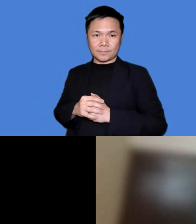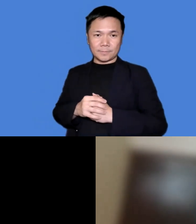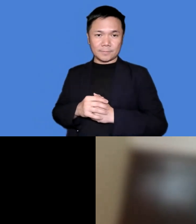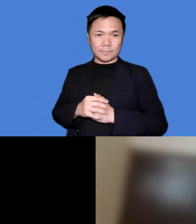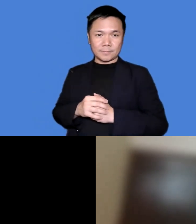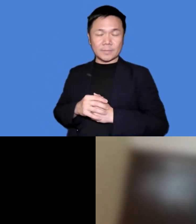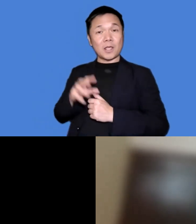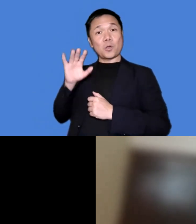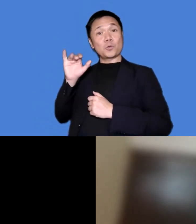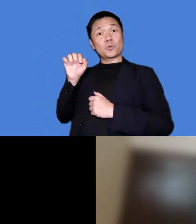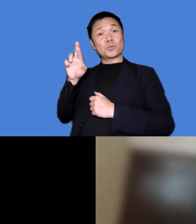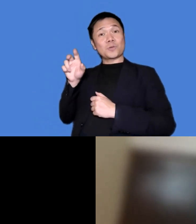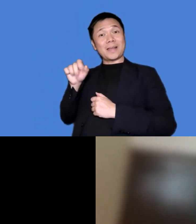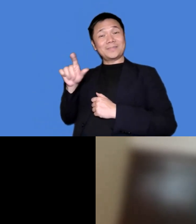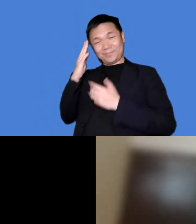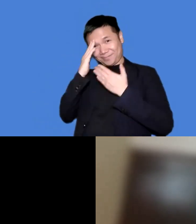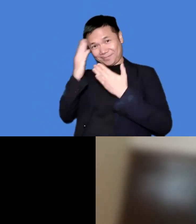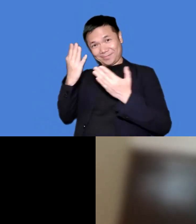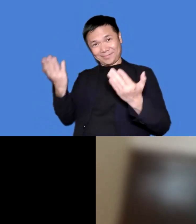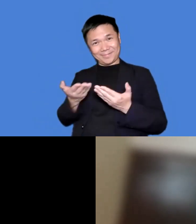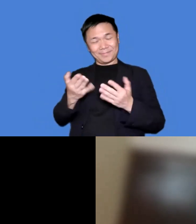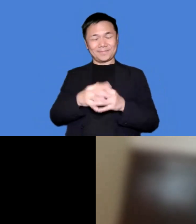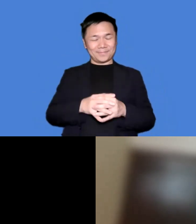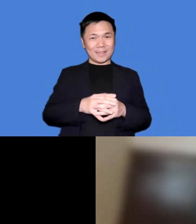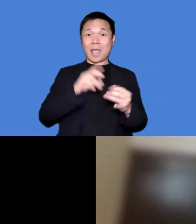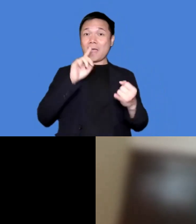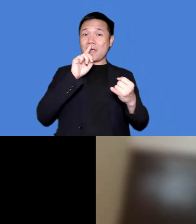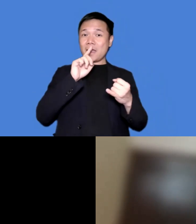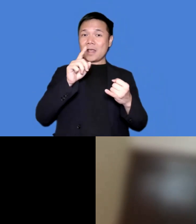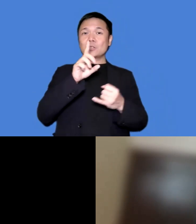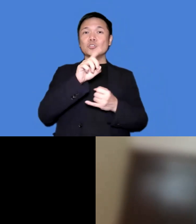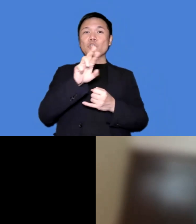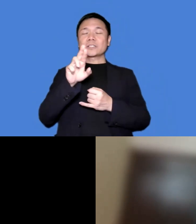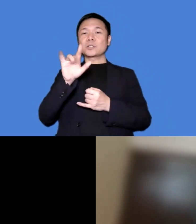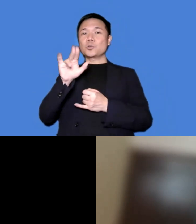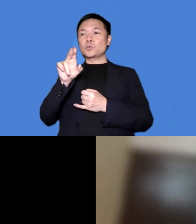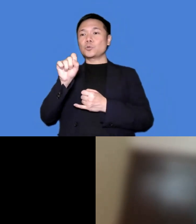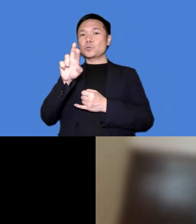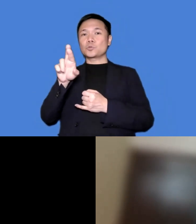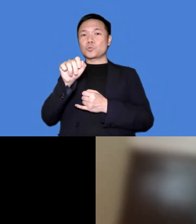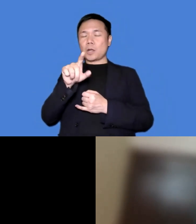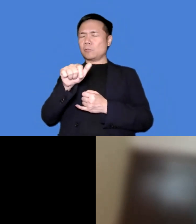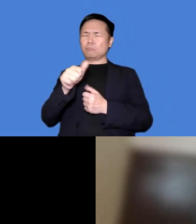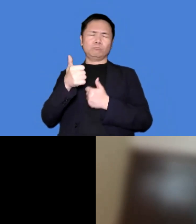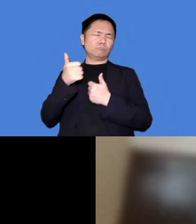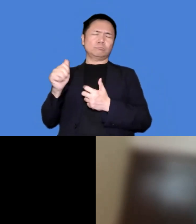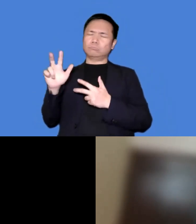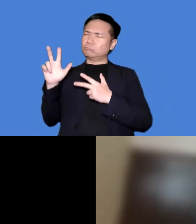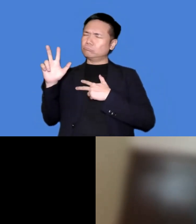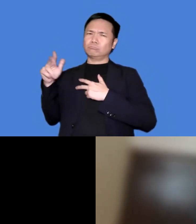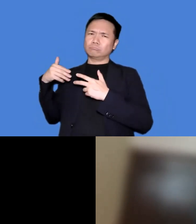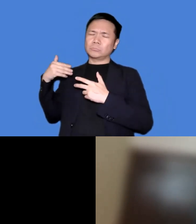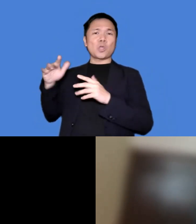Hi, Yusra. Our final speaker, Dr. Yusra Gilani, has been a dedicated youth